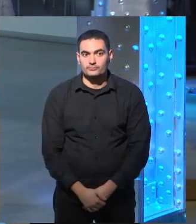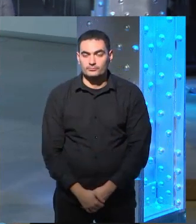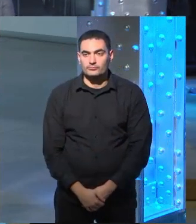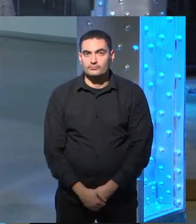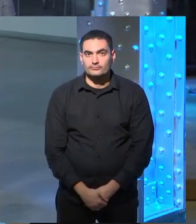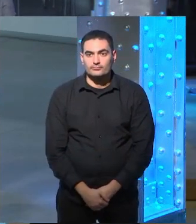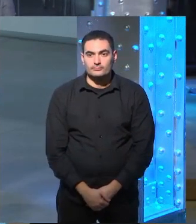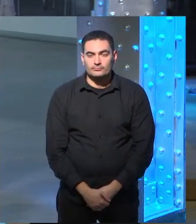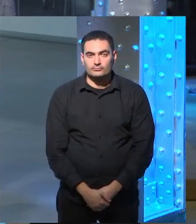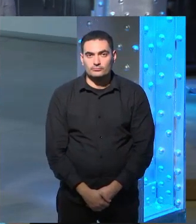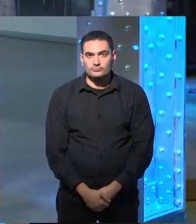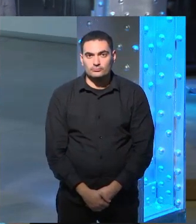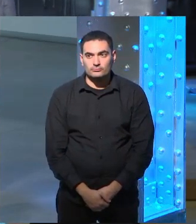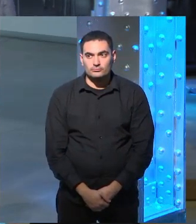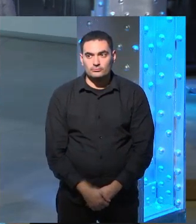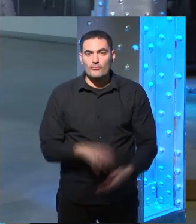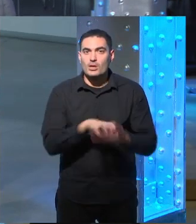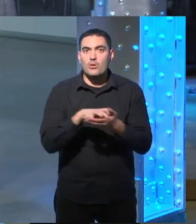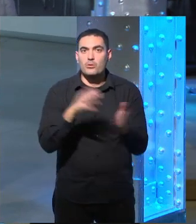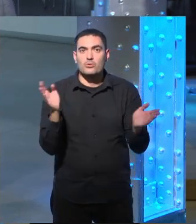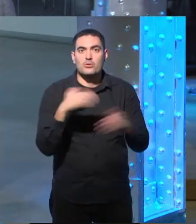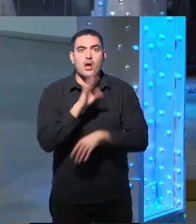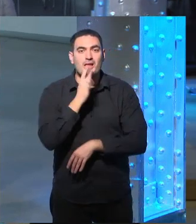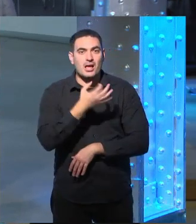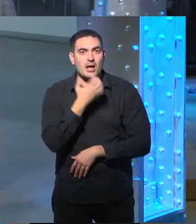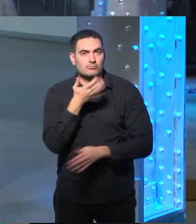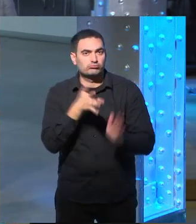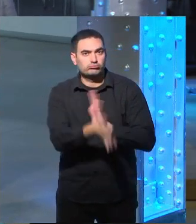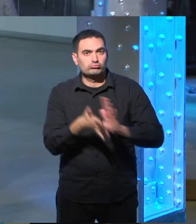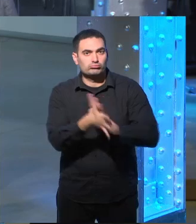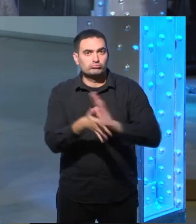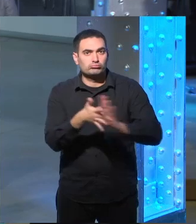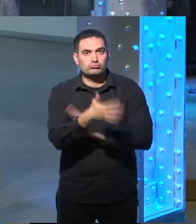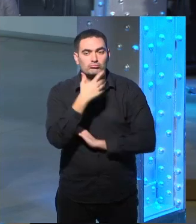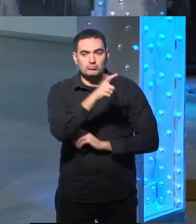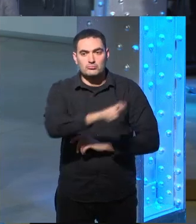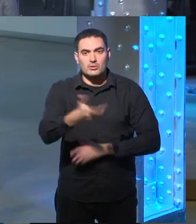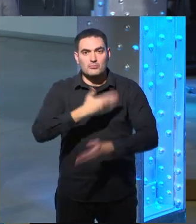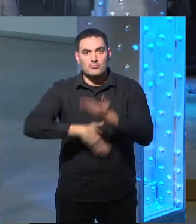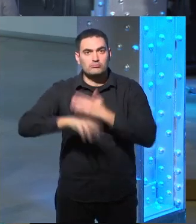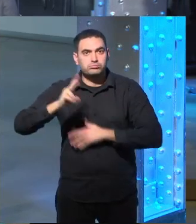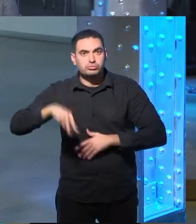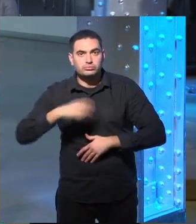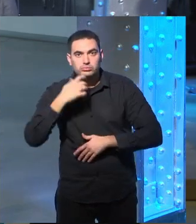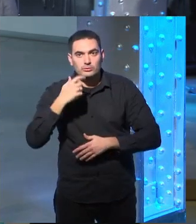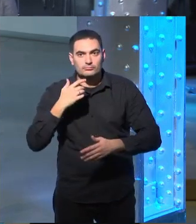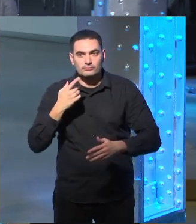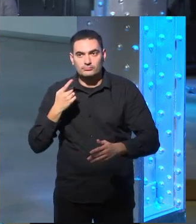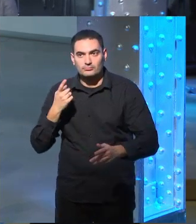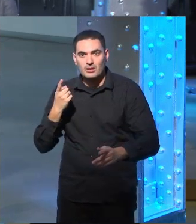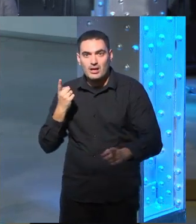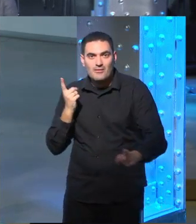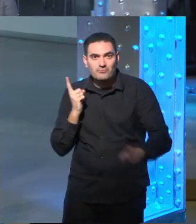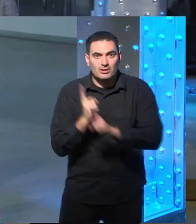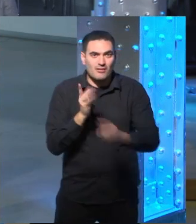sure. I have no doubt about that. The clearest example is the one that I was telling you about. The people with disabilities